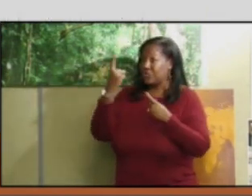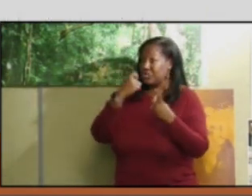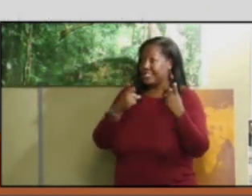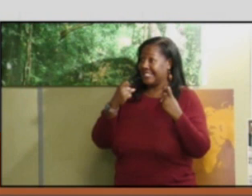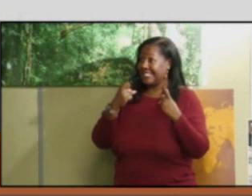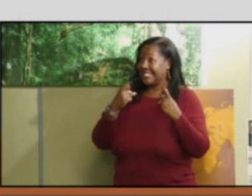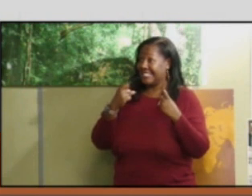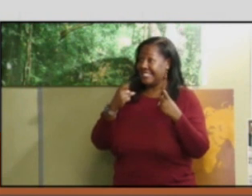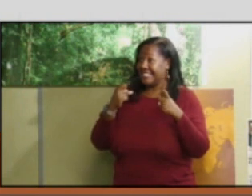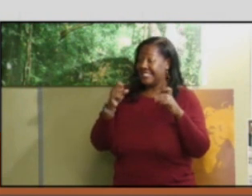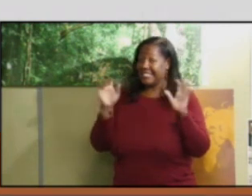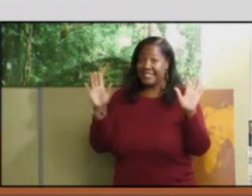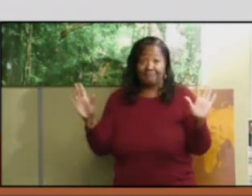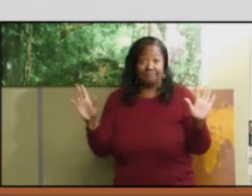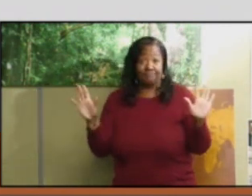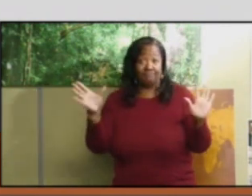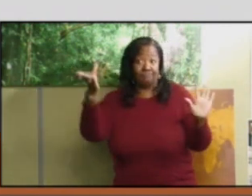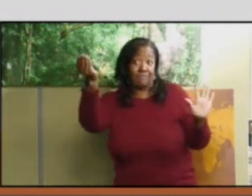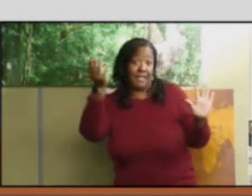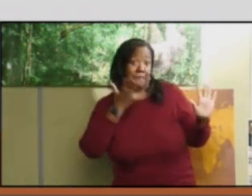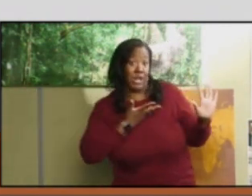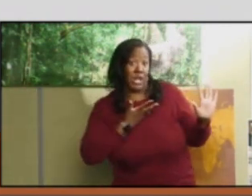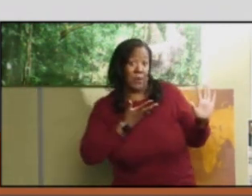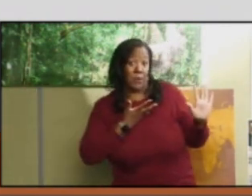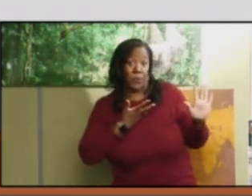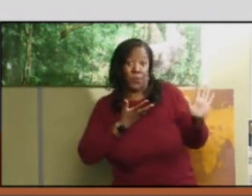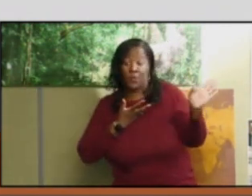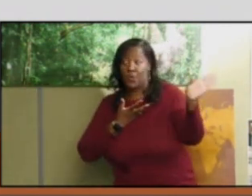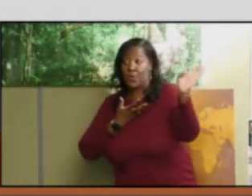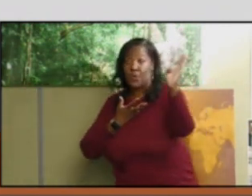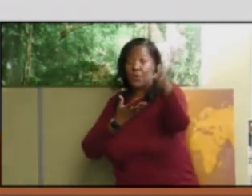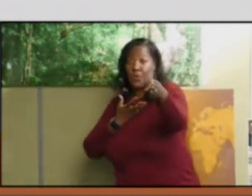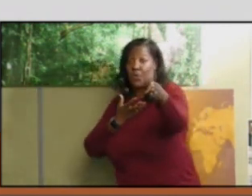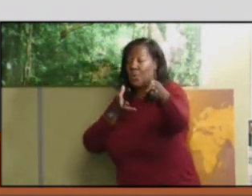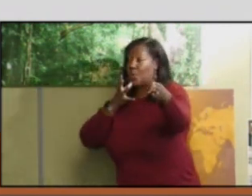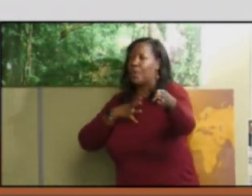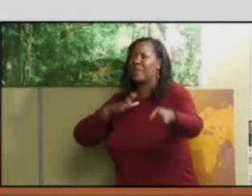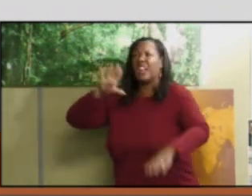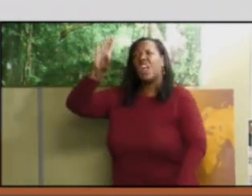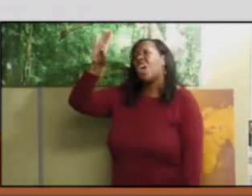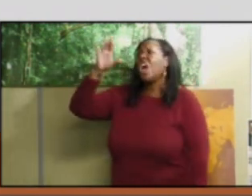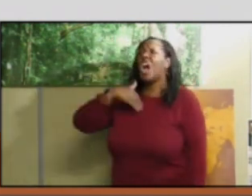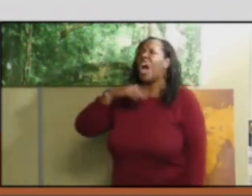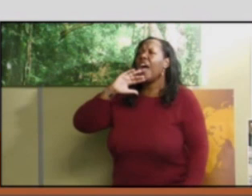that, just let me know. Okay.